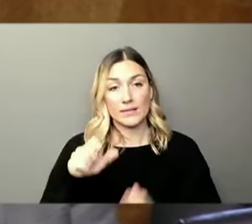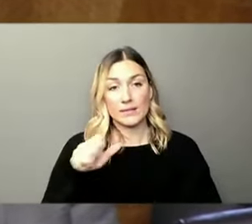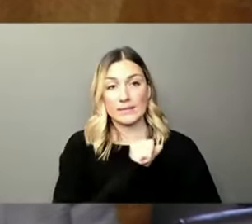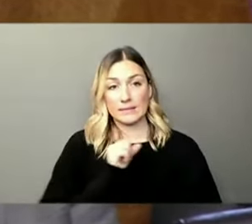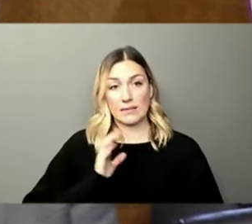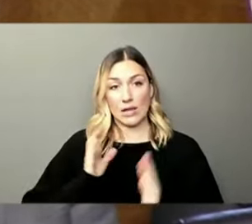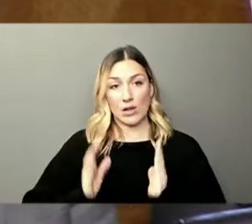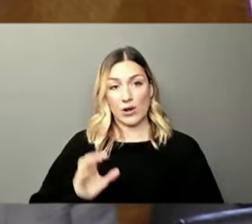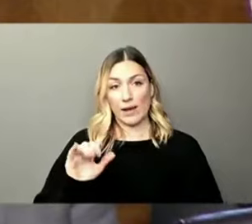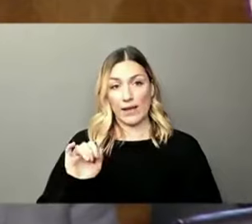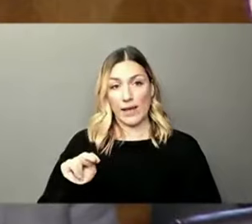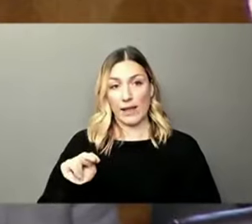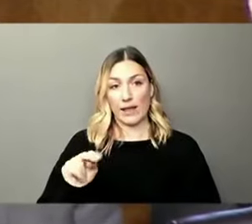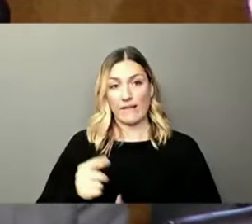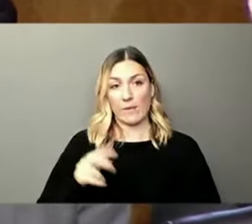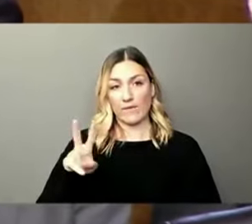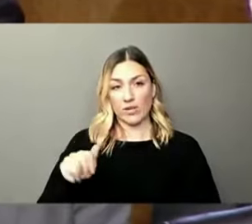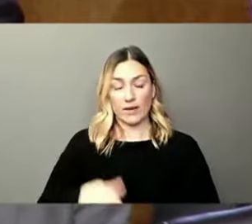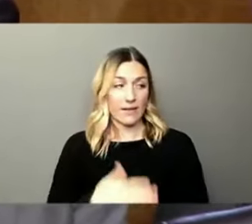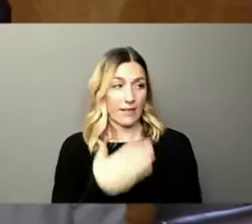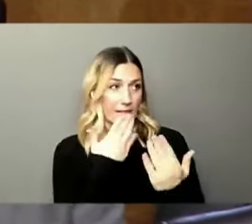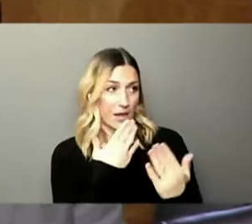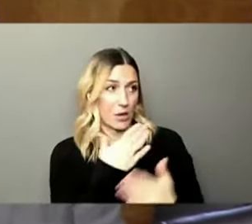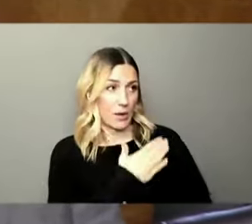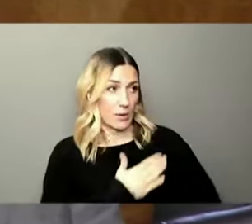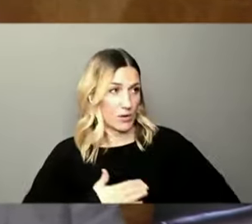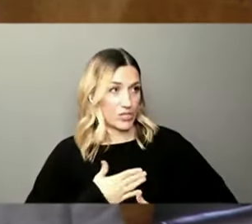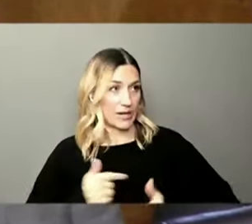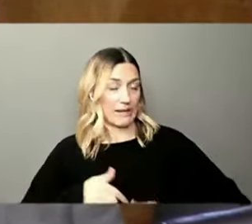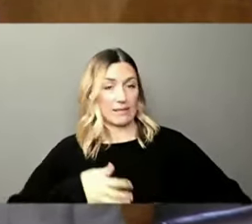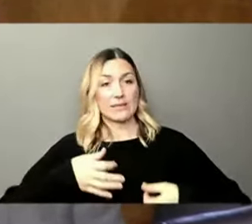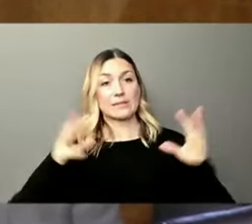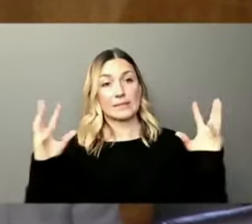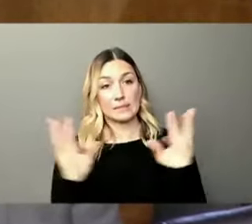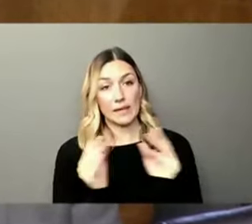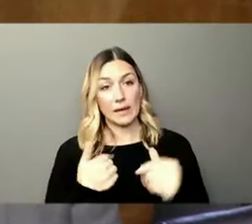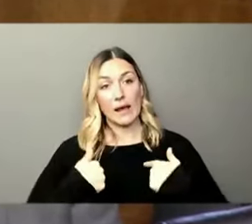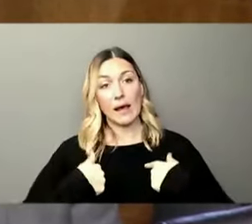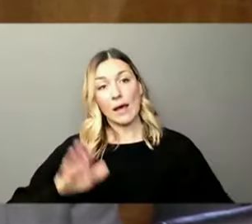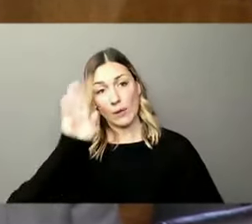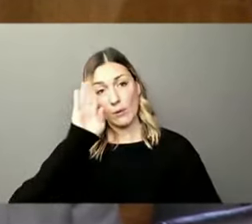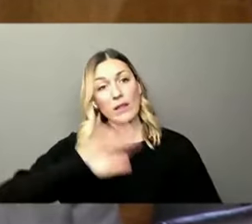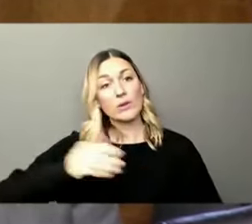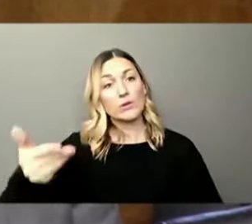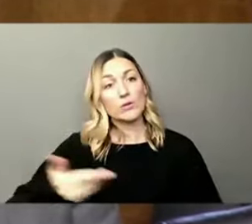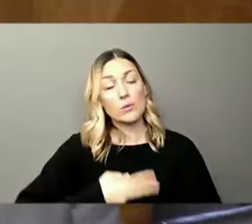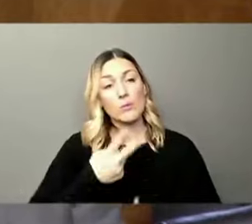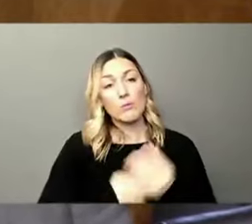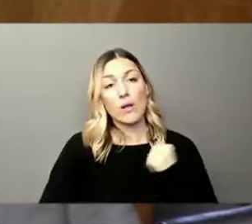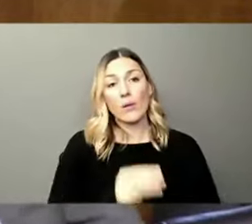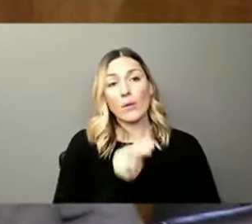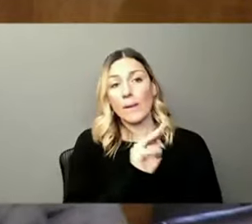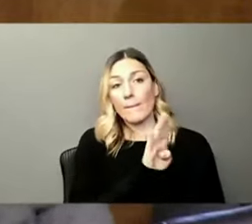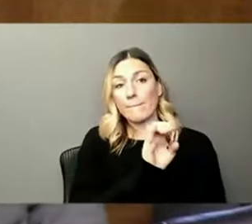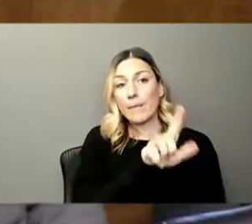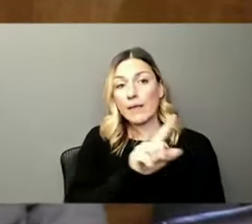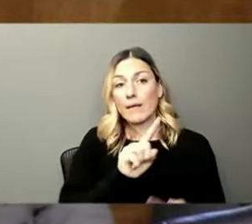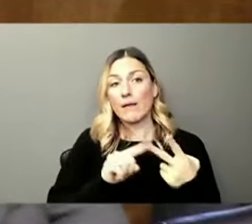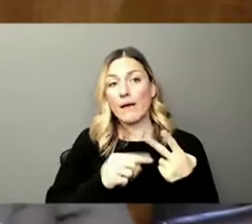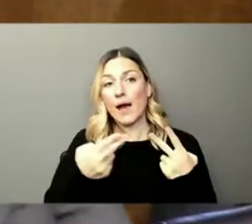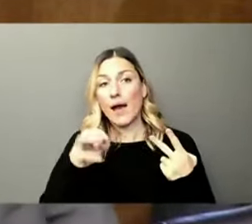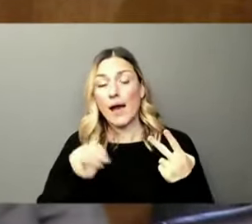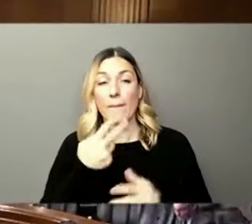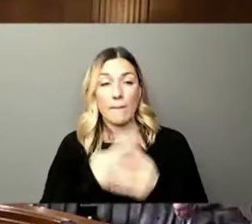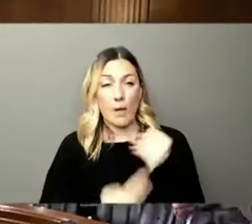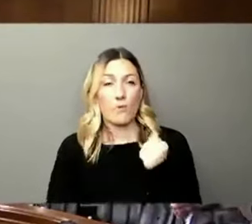Virginia. Thank you, Mr. Chair, and I so appreciate this hearing, and I'll actually introduce both Ms. Beal and Ms. Heim, both from Virginia.